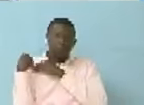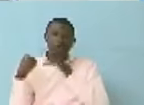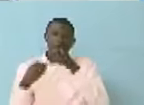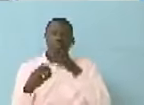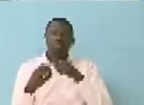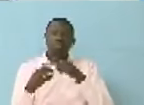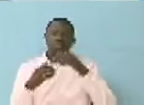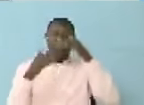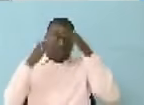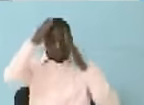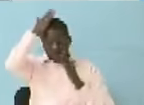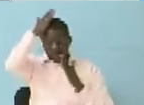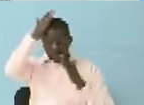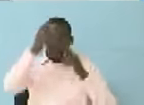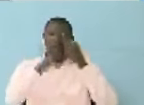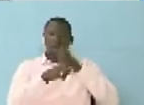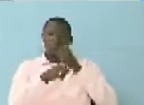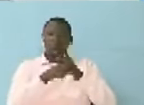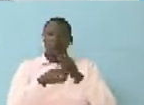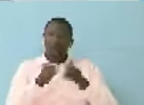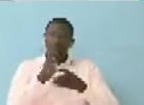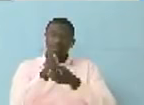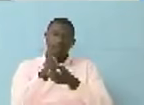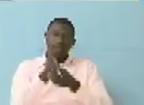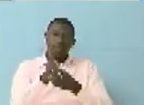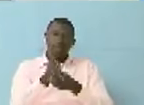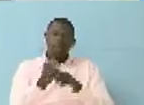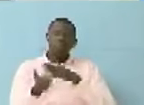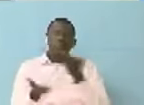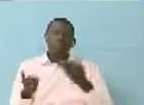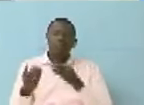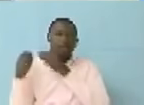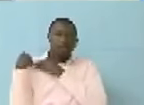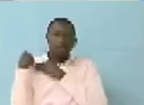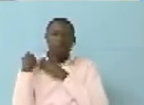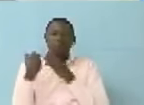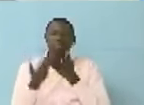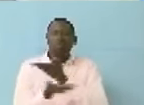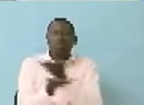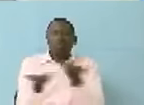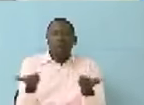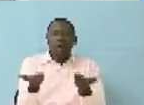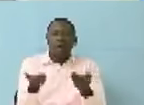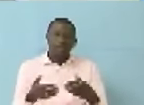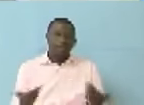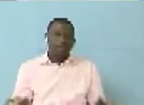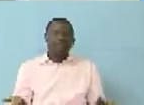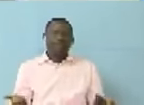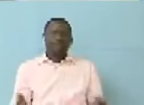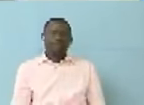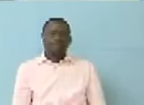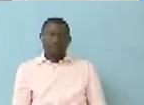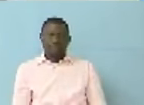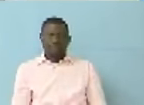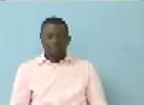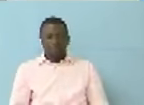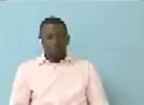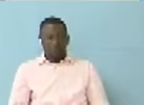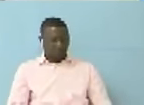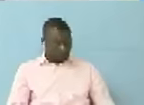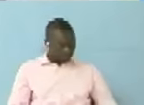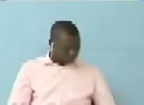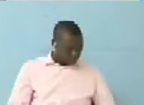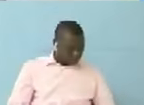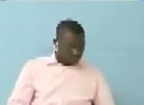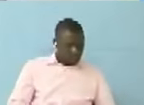Forces, where did the ultimate responsibility lie? Je la faham rodo kuma la melne itam ñina keda lieutenant general so